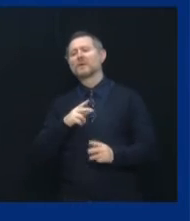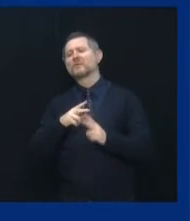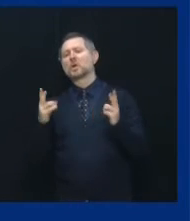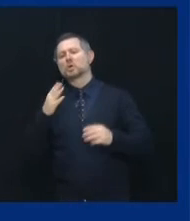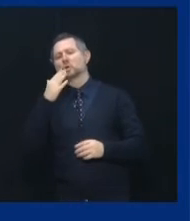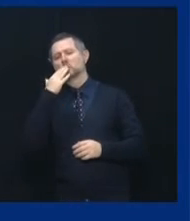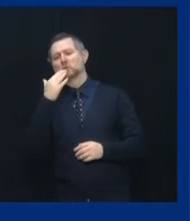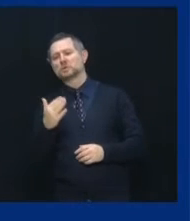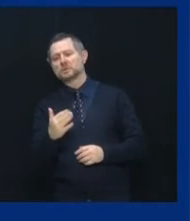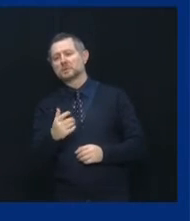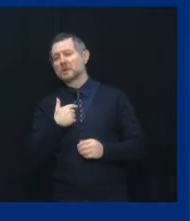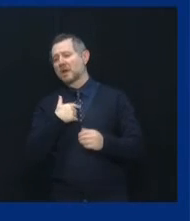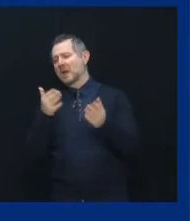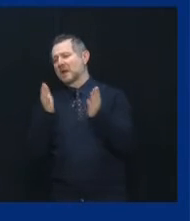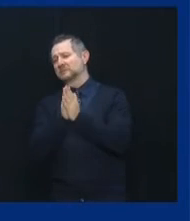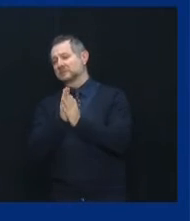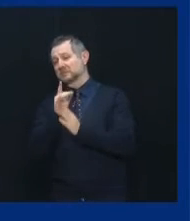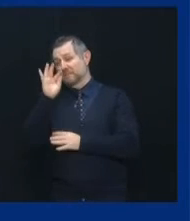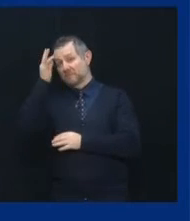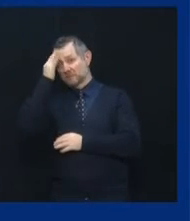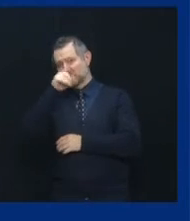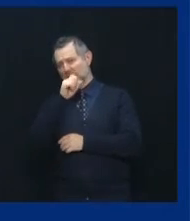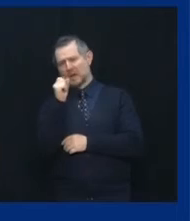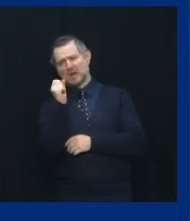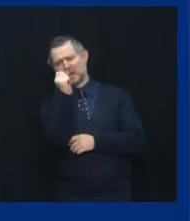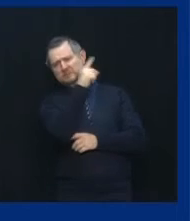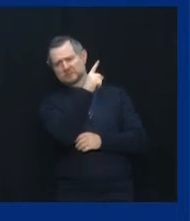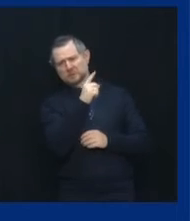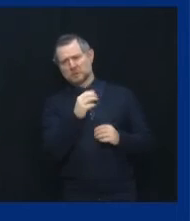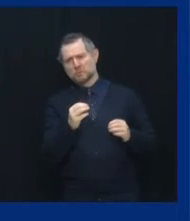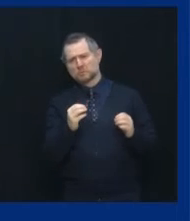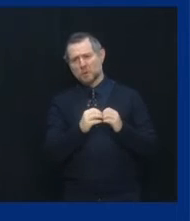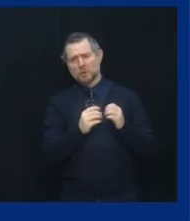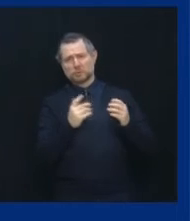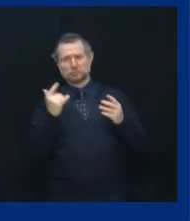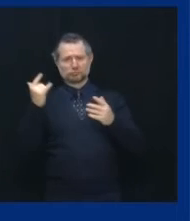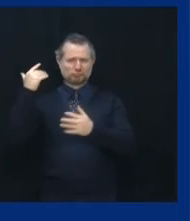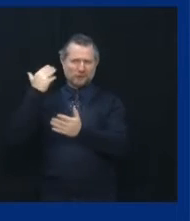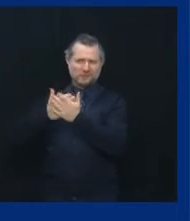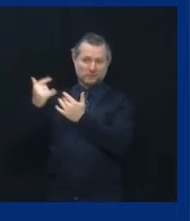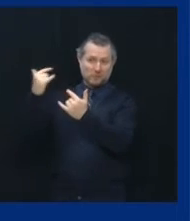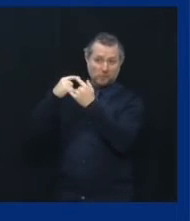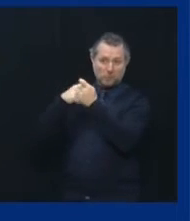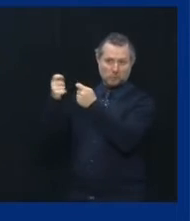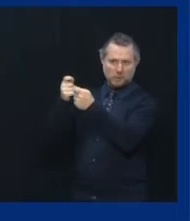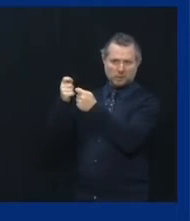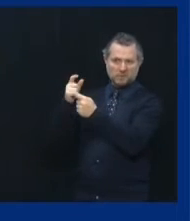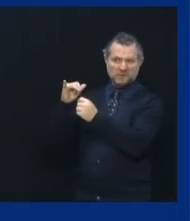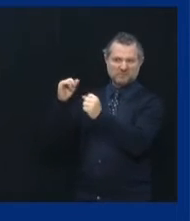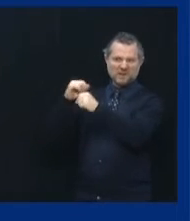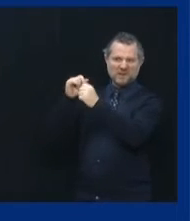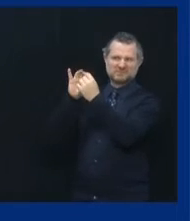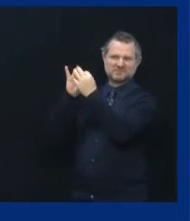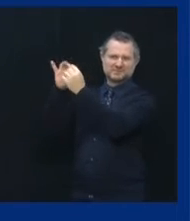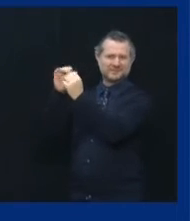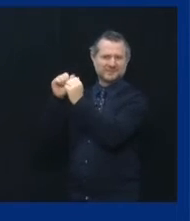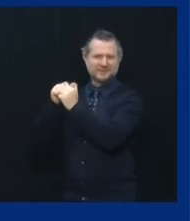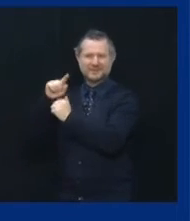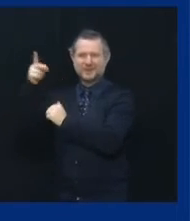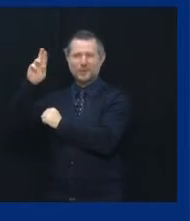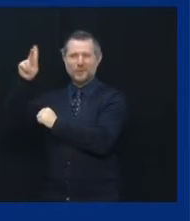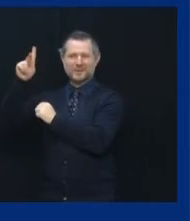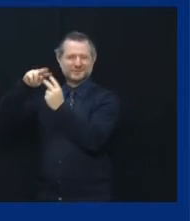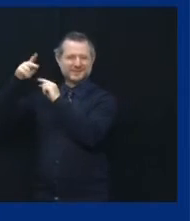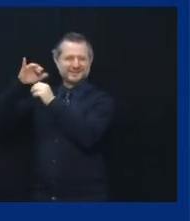asking the federal government to impose more travel controls in order to fight the new UK COVID-19 variant. But that